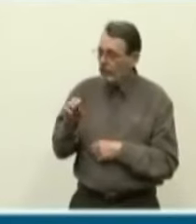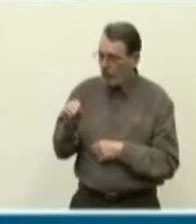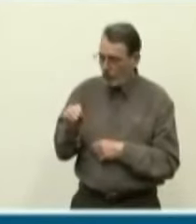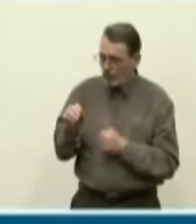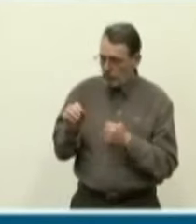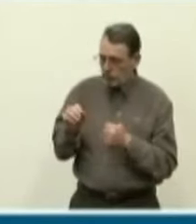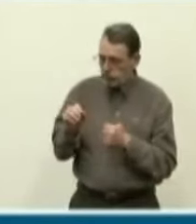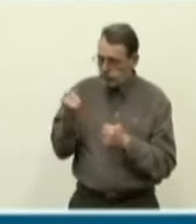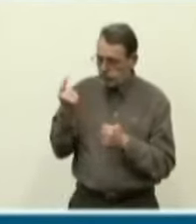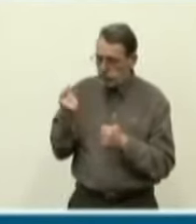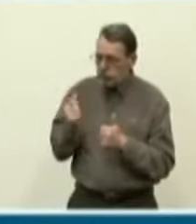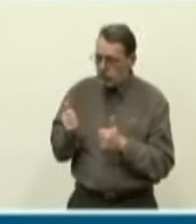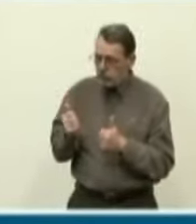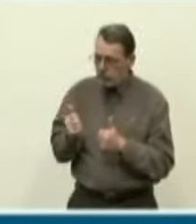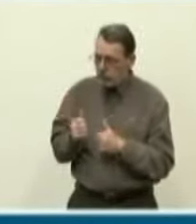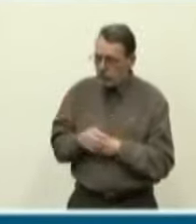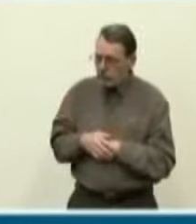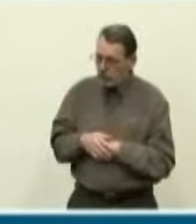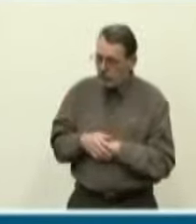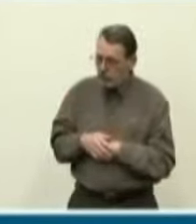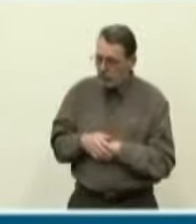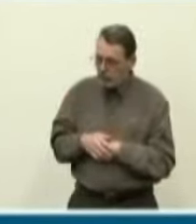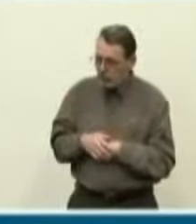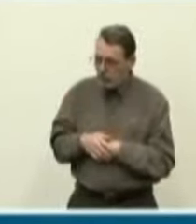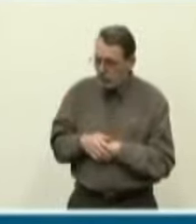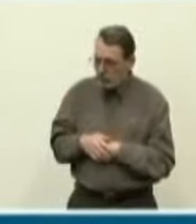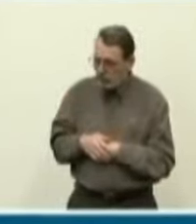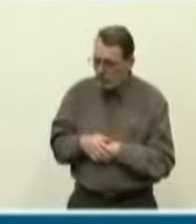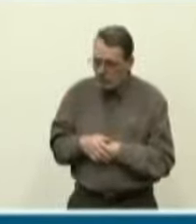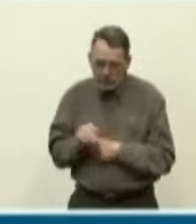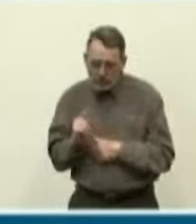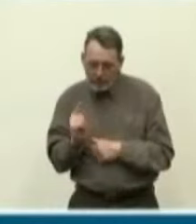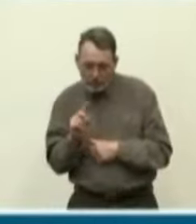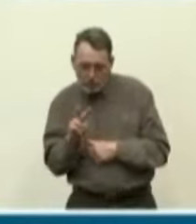May 7, 2, 3, 201, give us the unit.